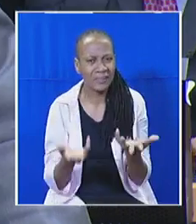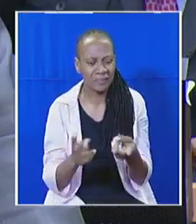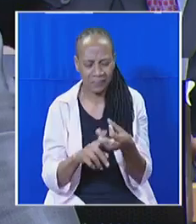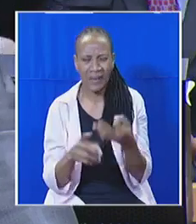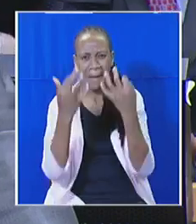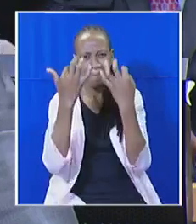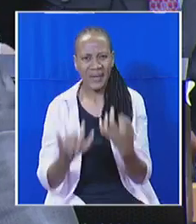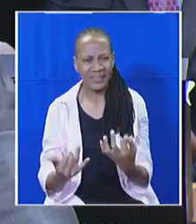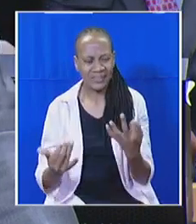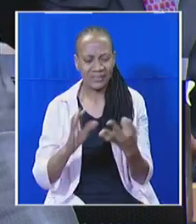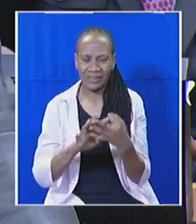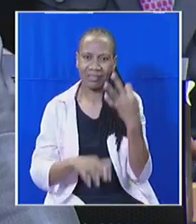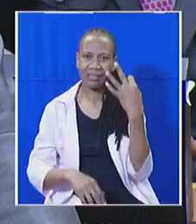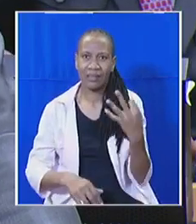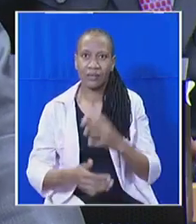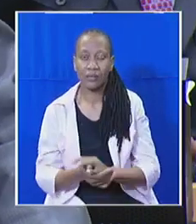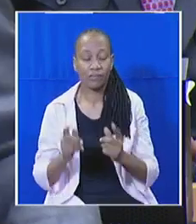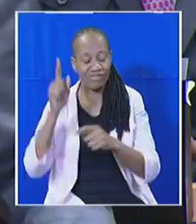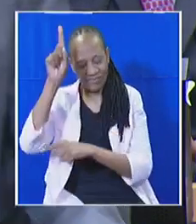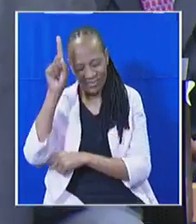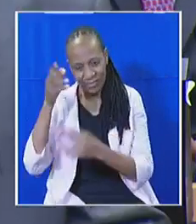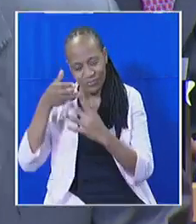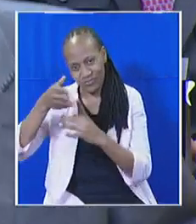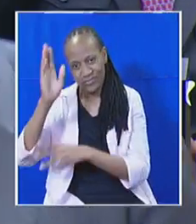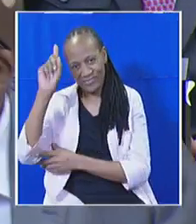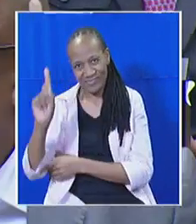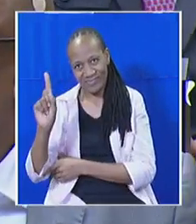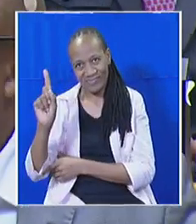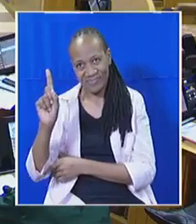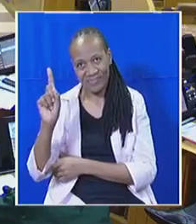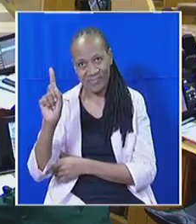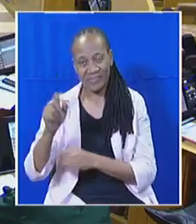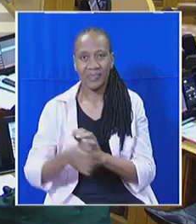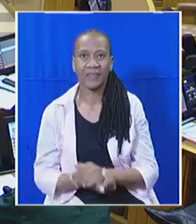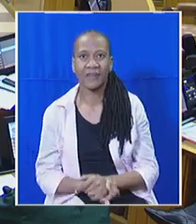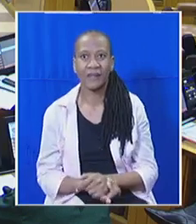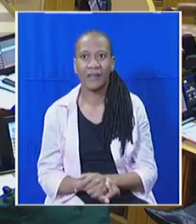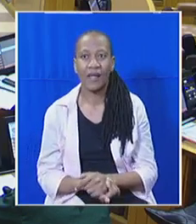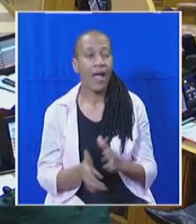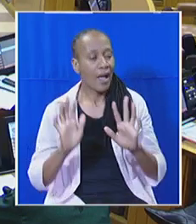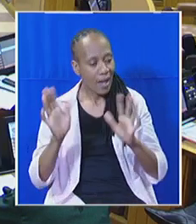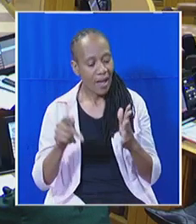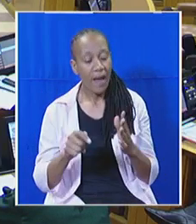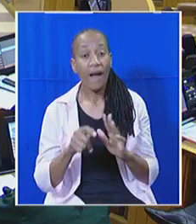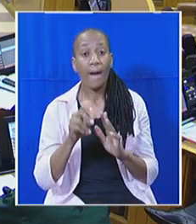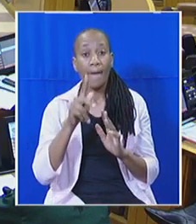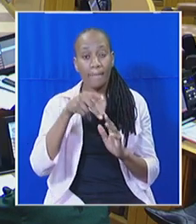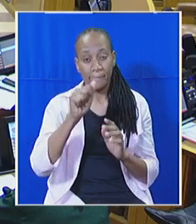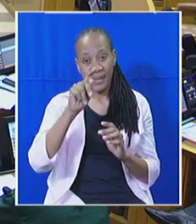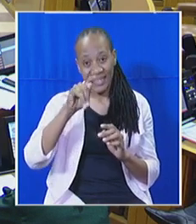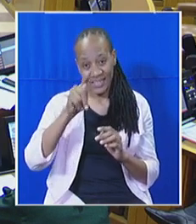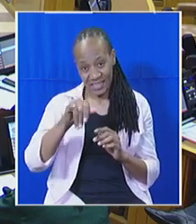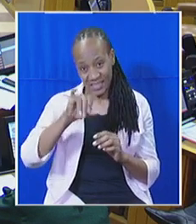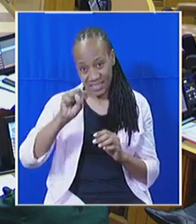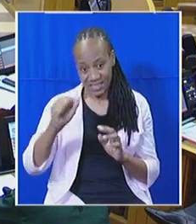for facilities. Point of order, Chair. Operation Pakisa is mentioned in the letter that I got from you as a